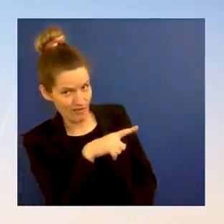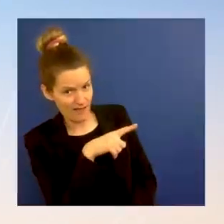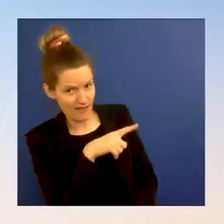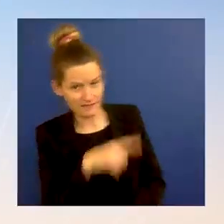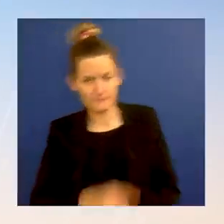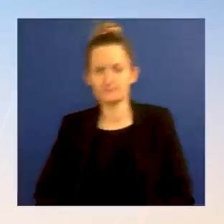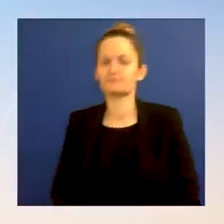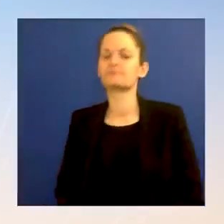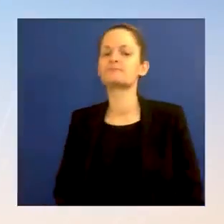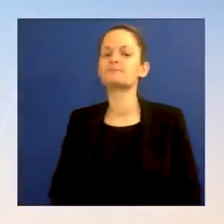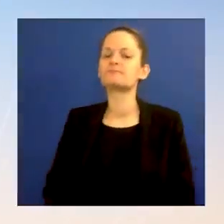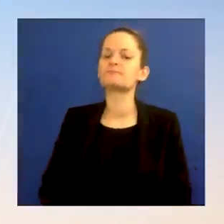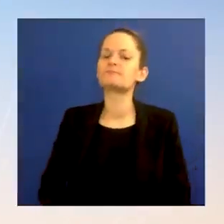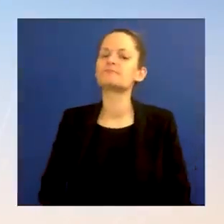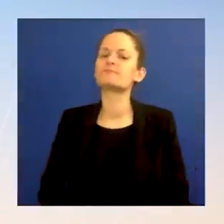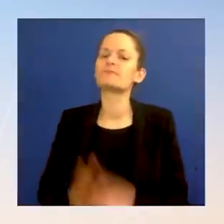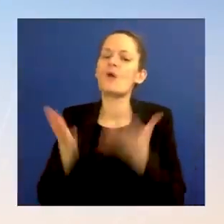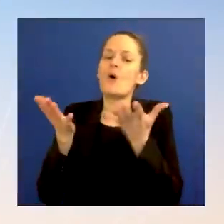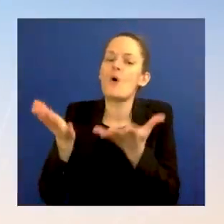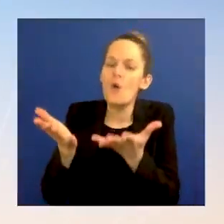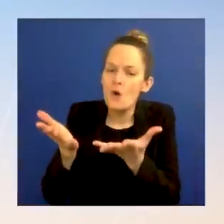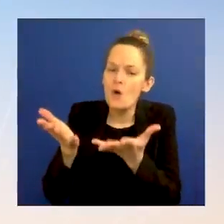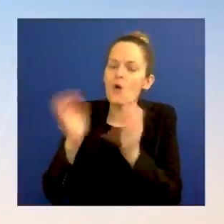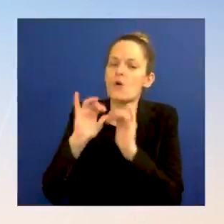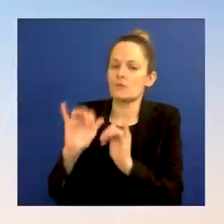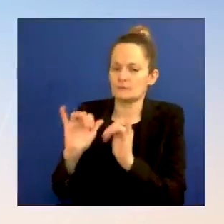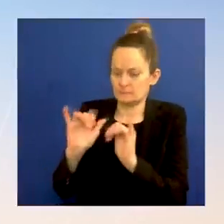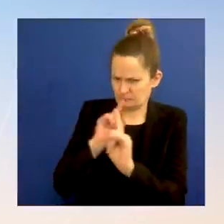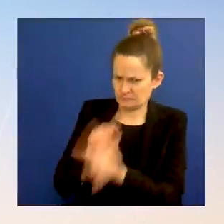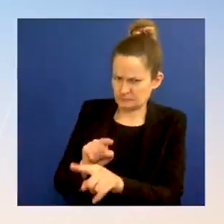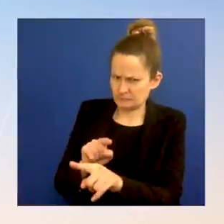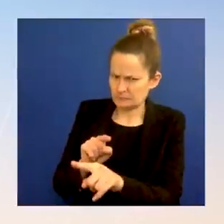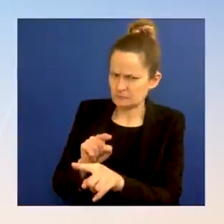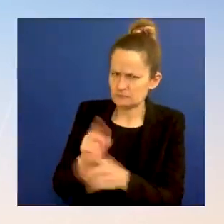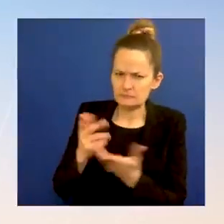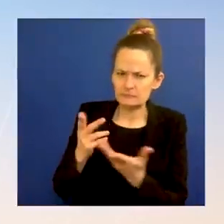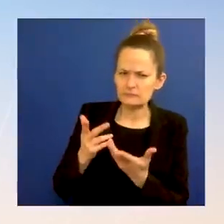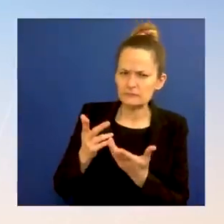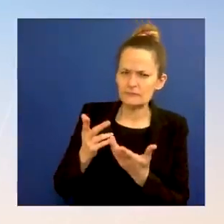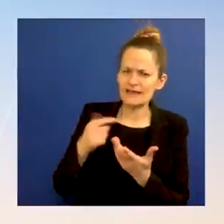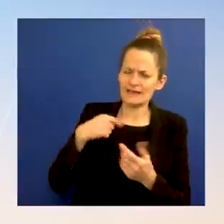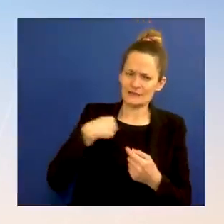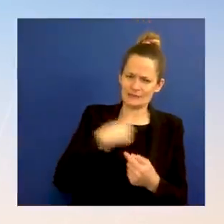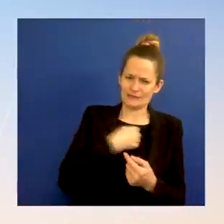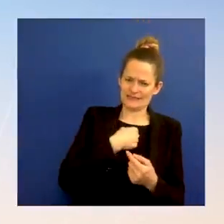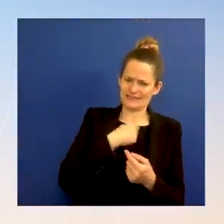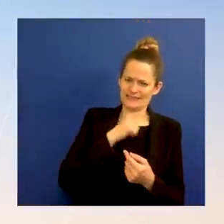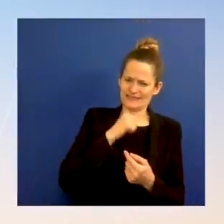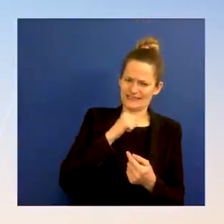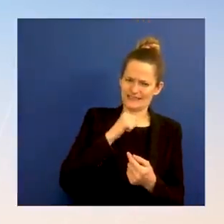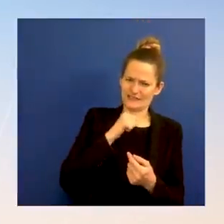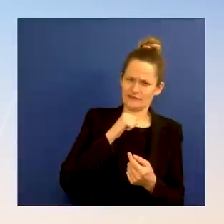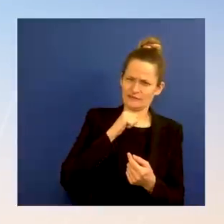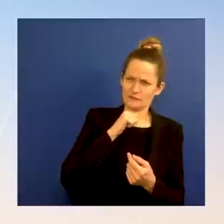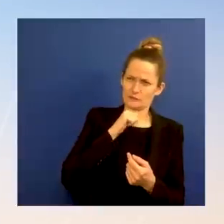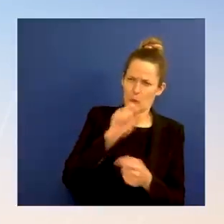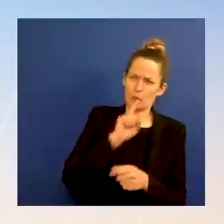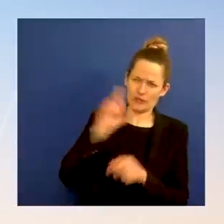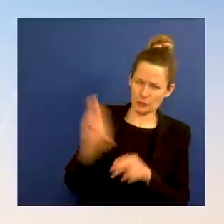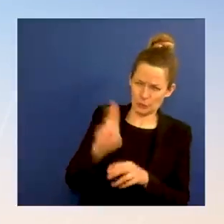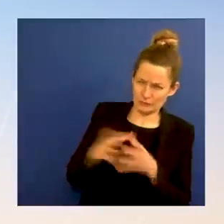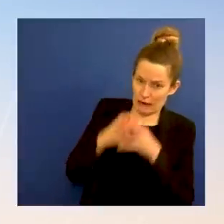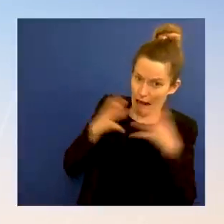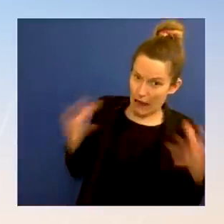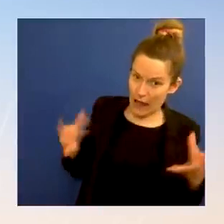don't import a lot of Russian oil, but we are looking at options that we can take right now if we were to cut the U.S. consumption